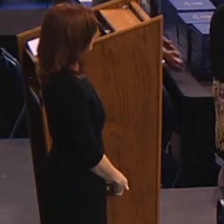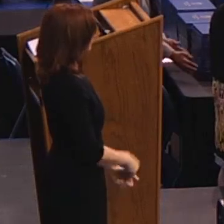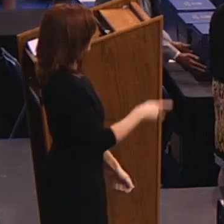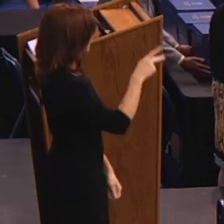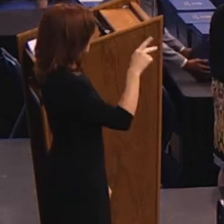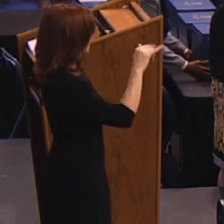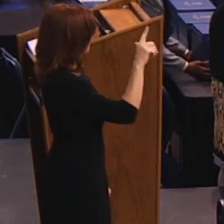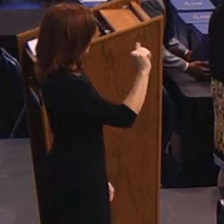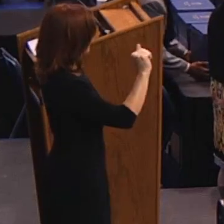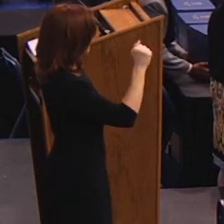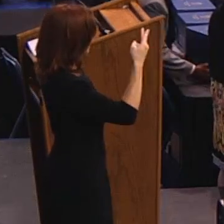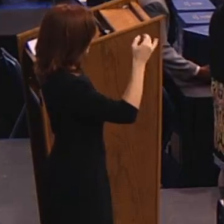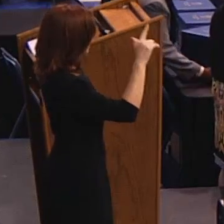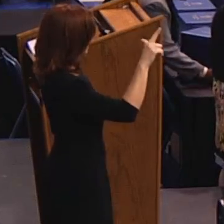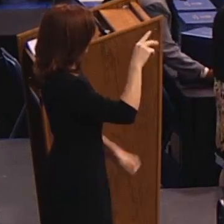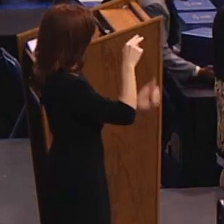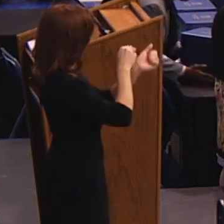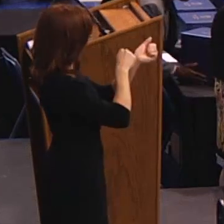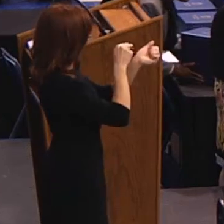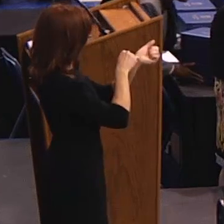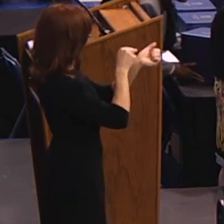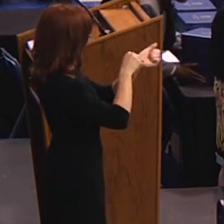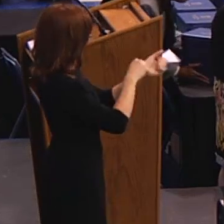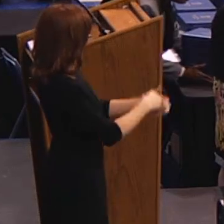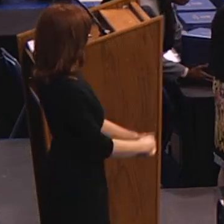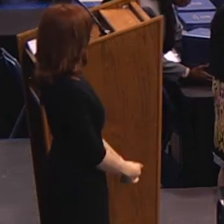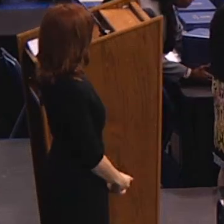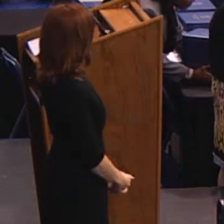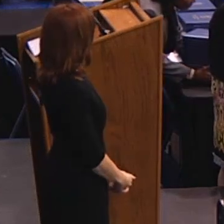Pamela Terry Hill, nursing.